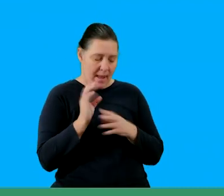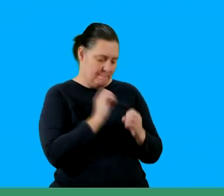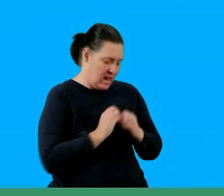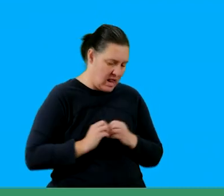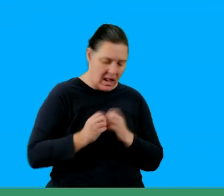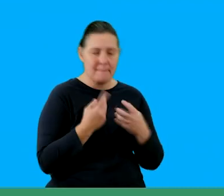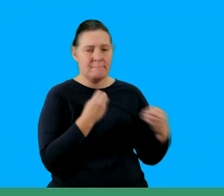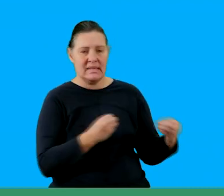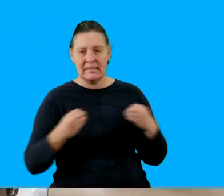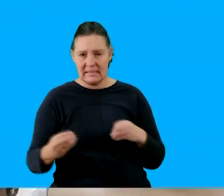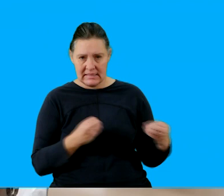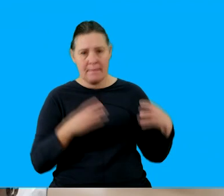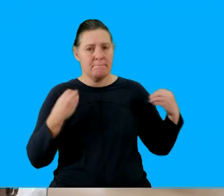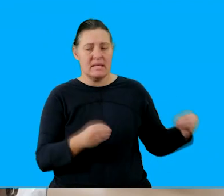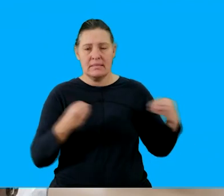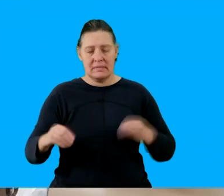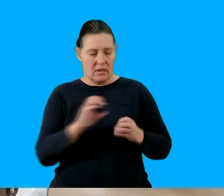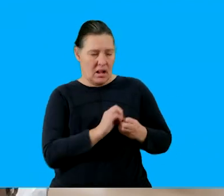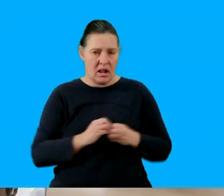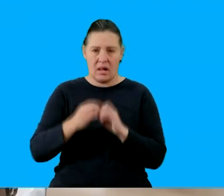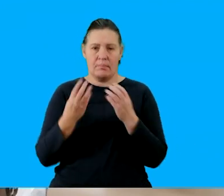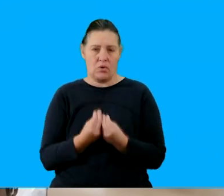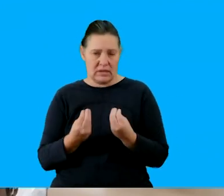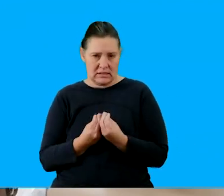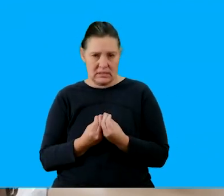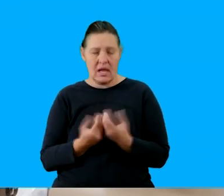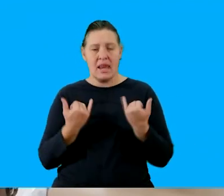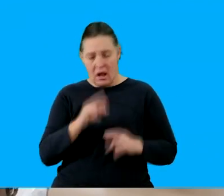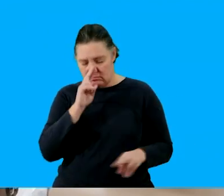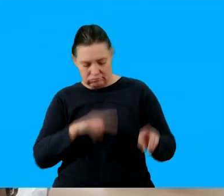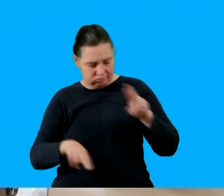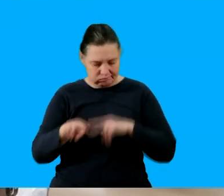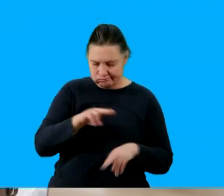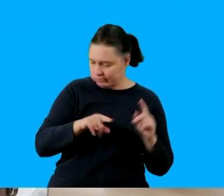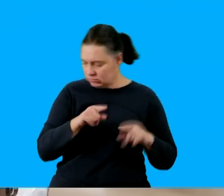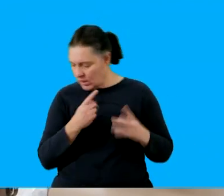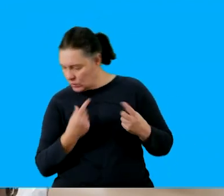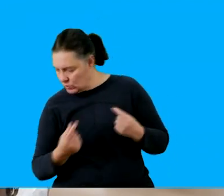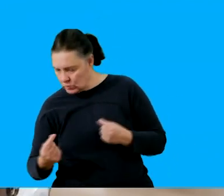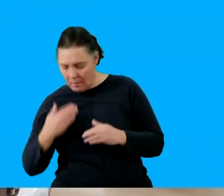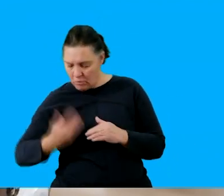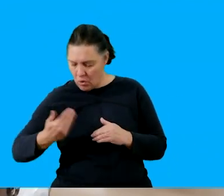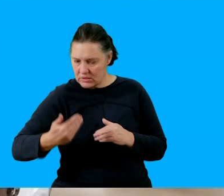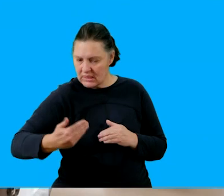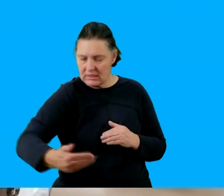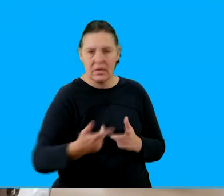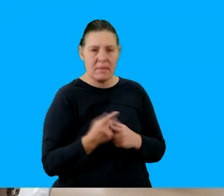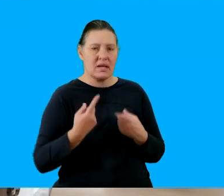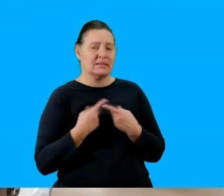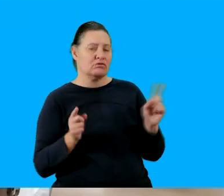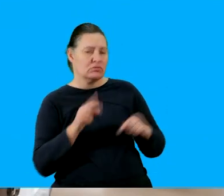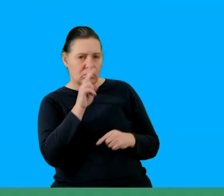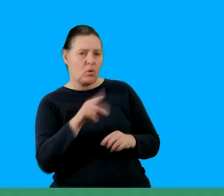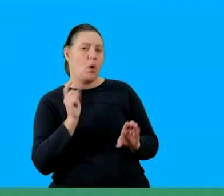meaning while the business is busy making the product, then they would do the checks. But what is the